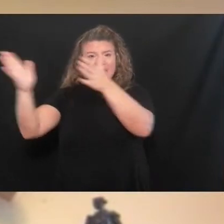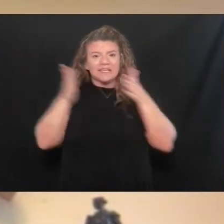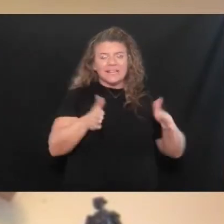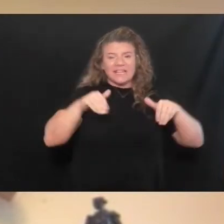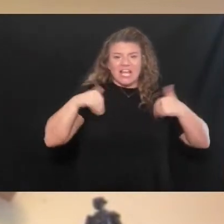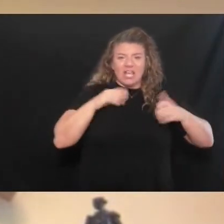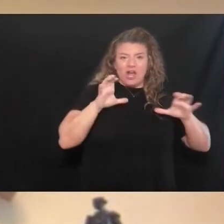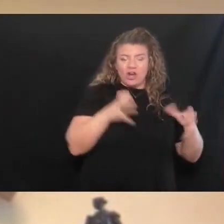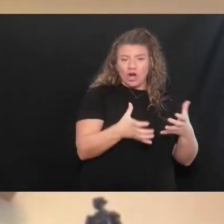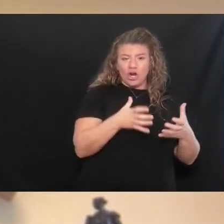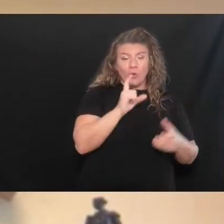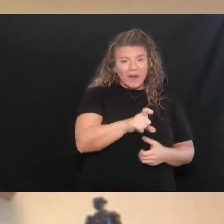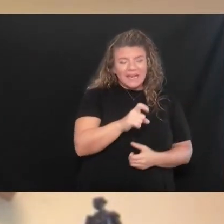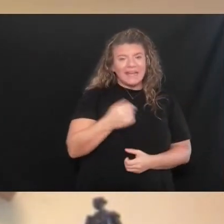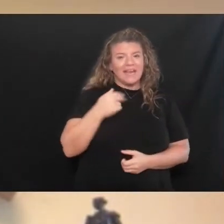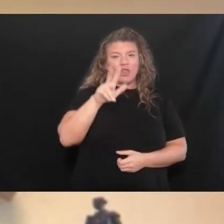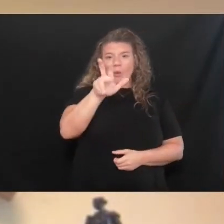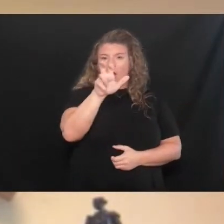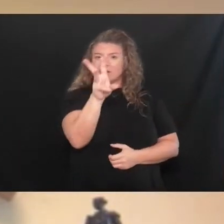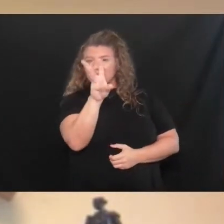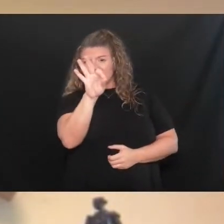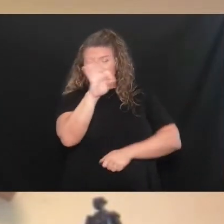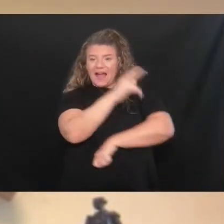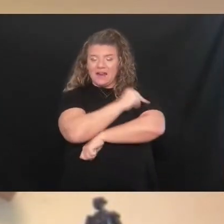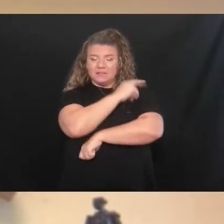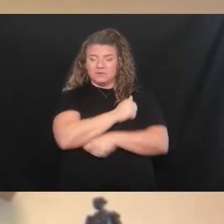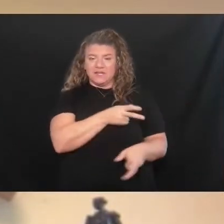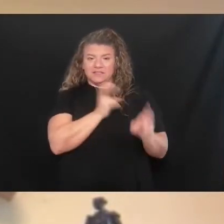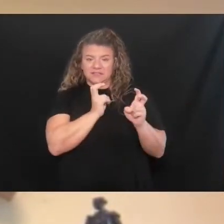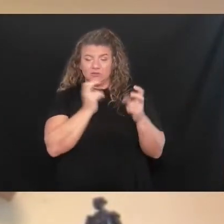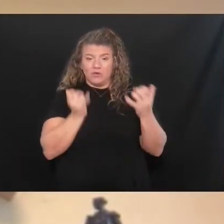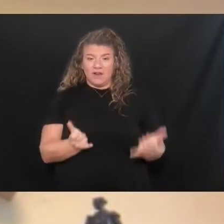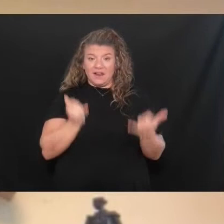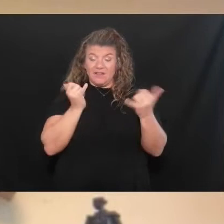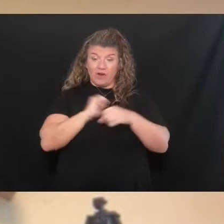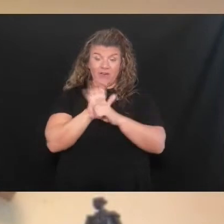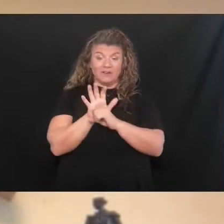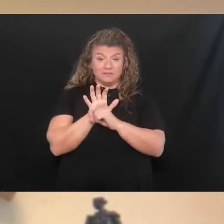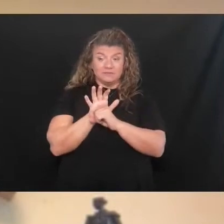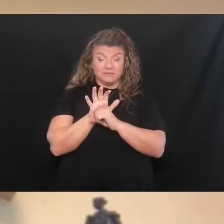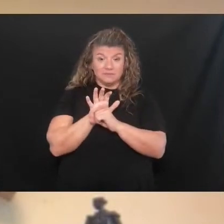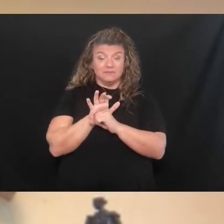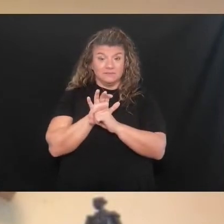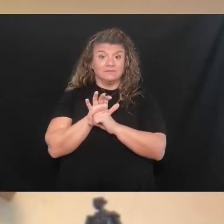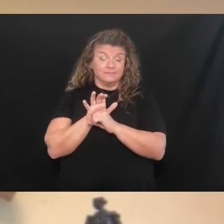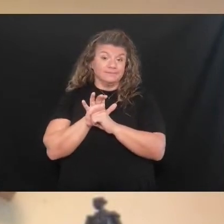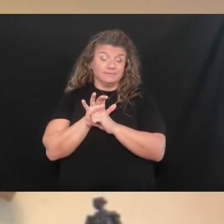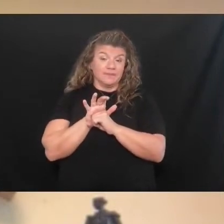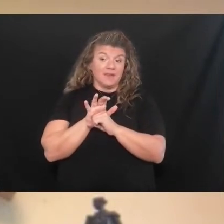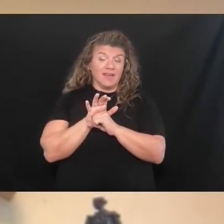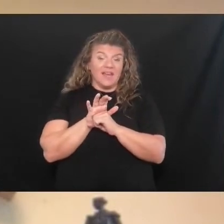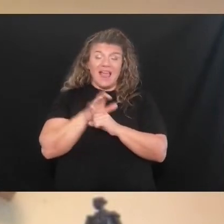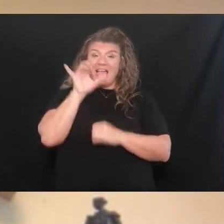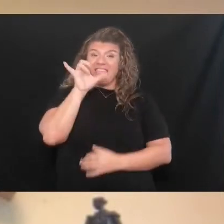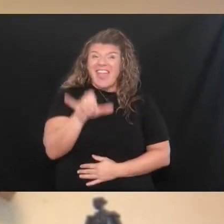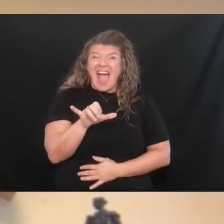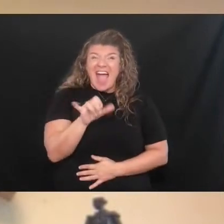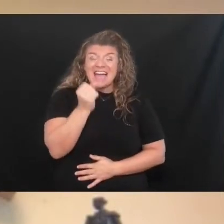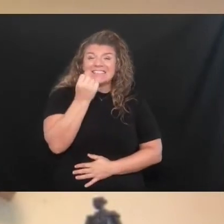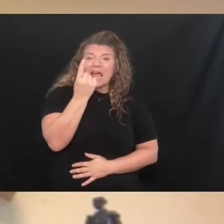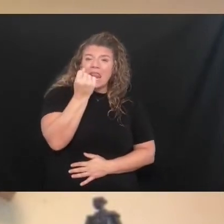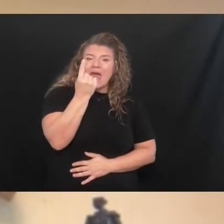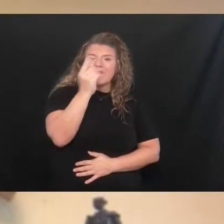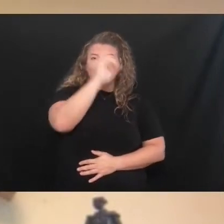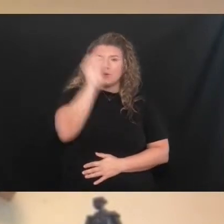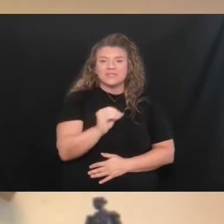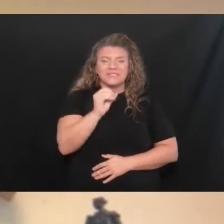out, 369 hospitalizations currently for COVID. That is an 11%